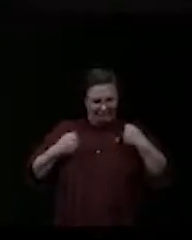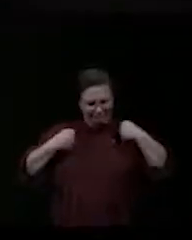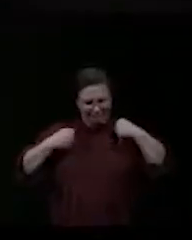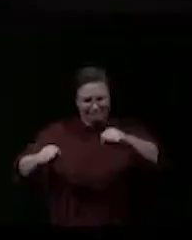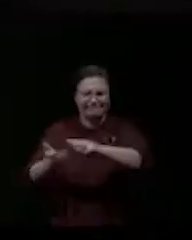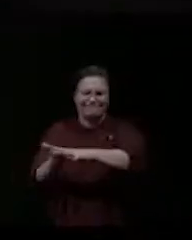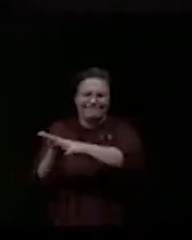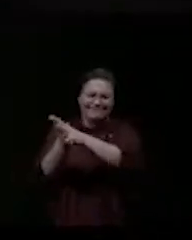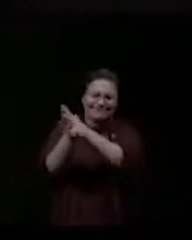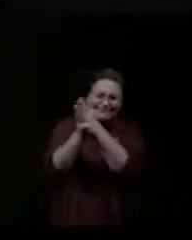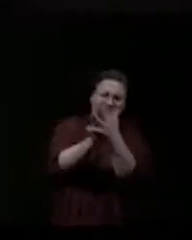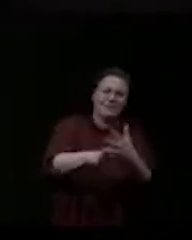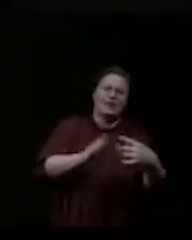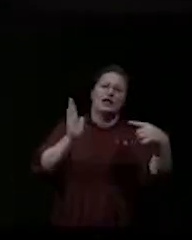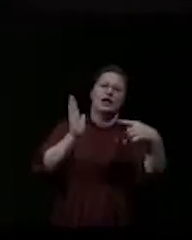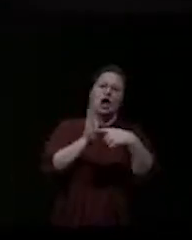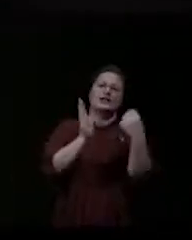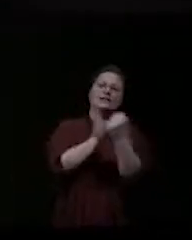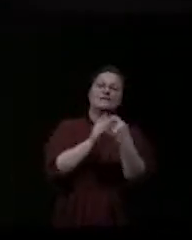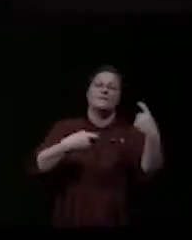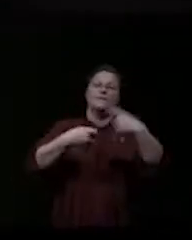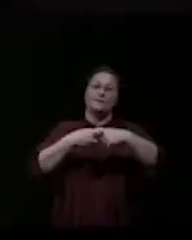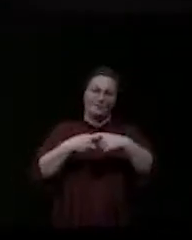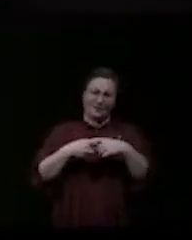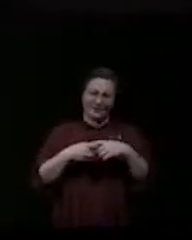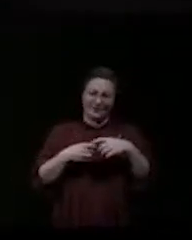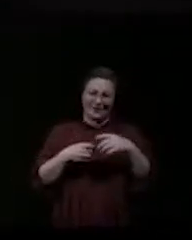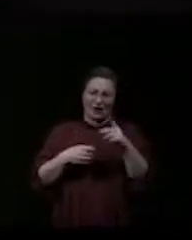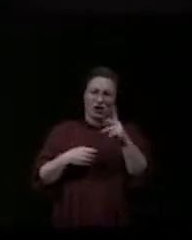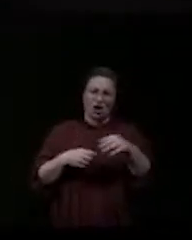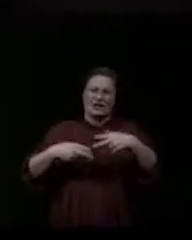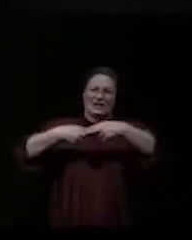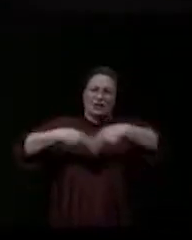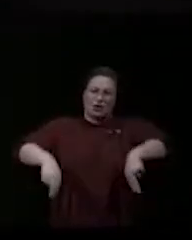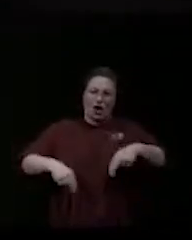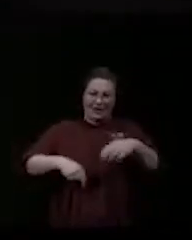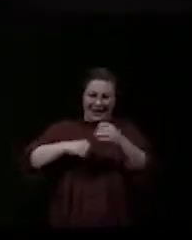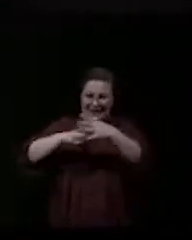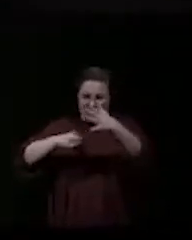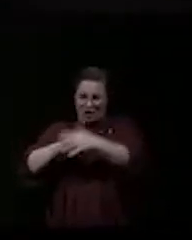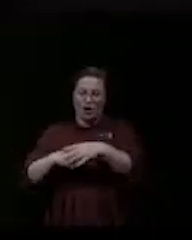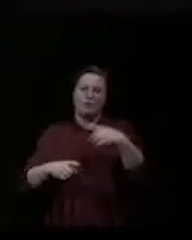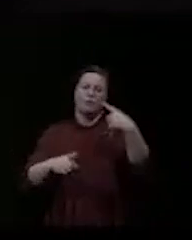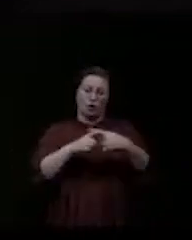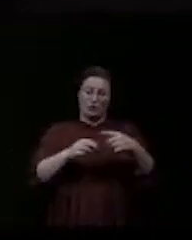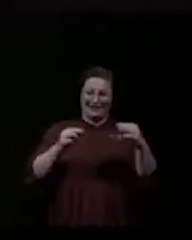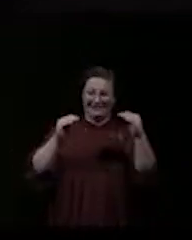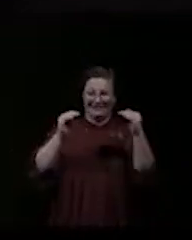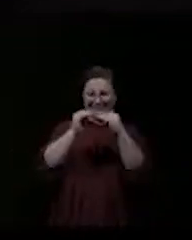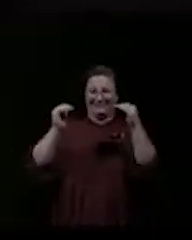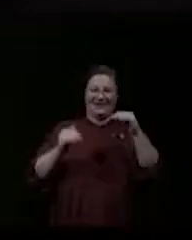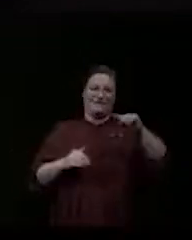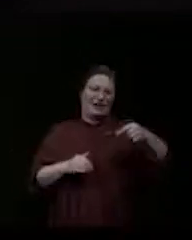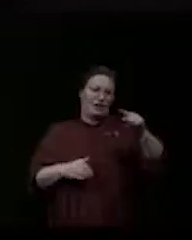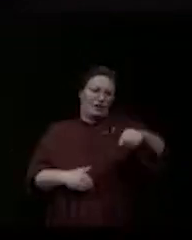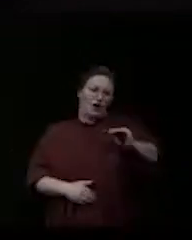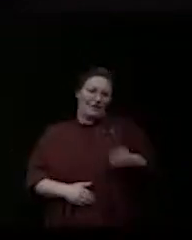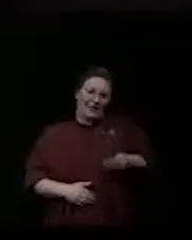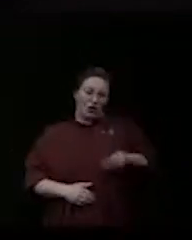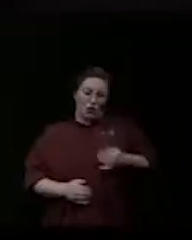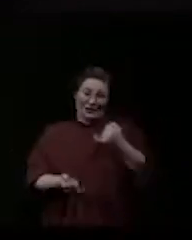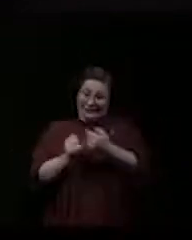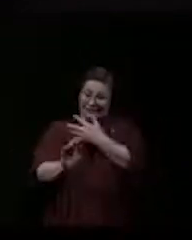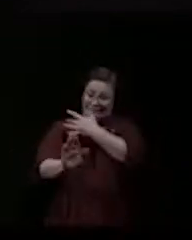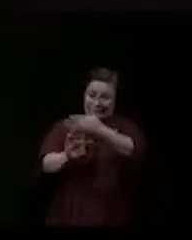legalising equal marriage and greater reproductive rights for women, all in the last decade. Yes,